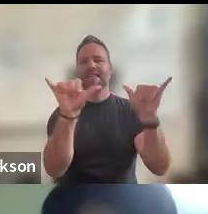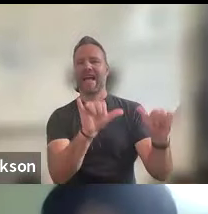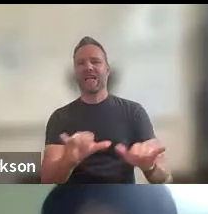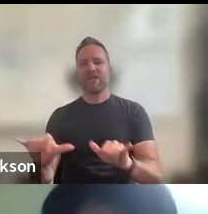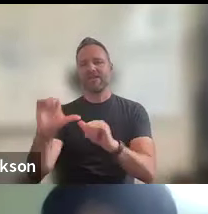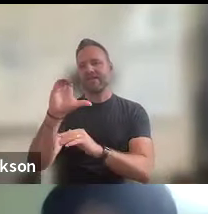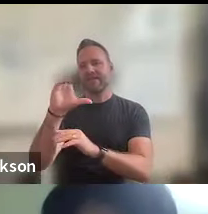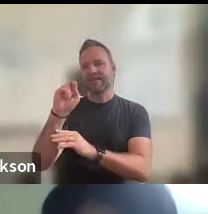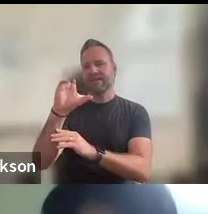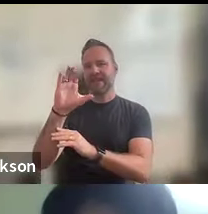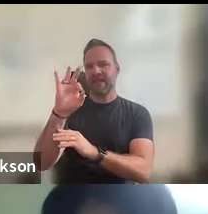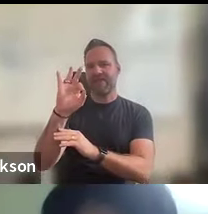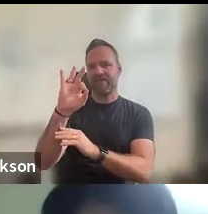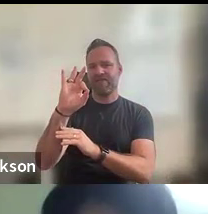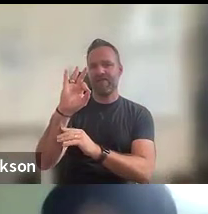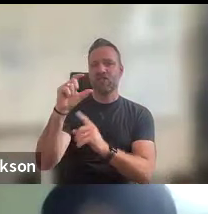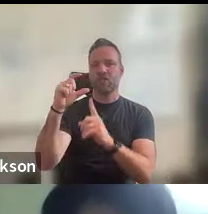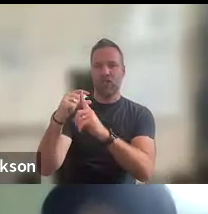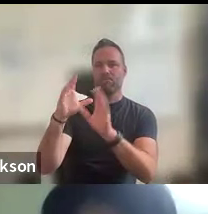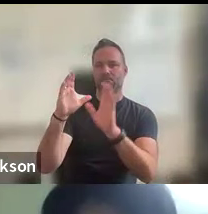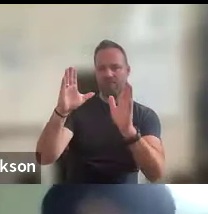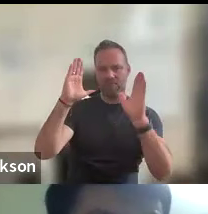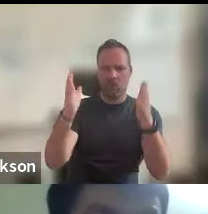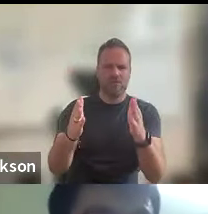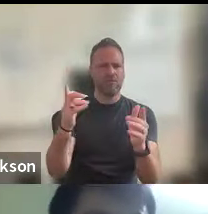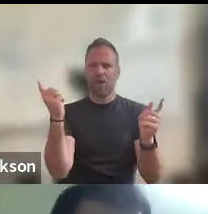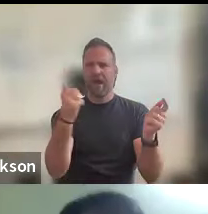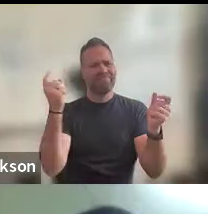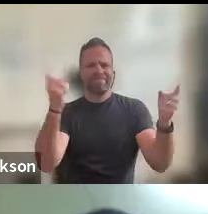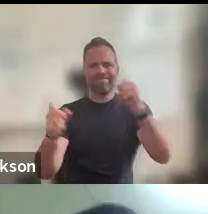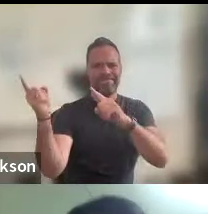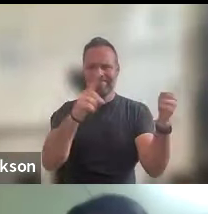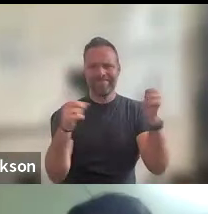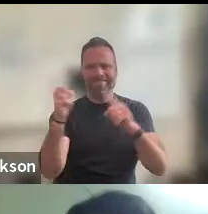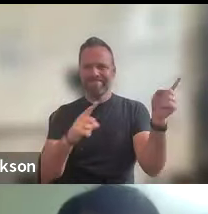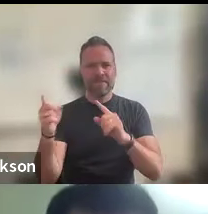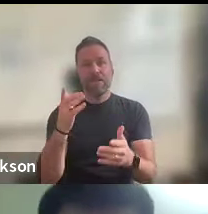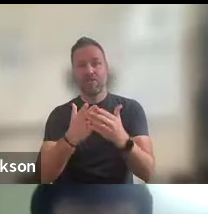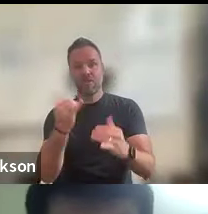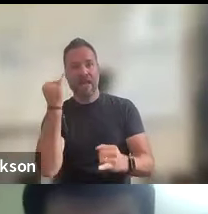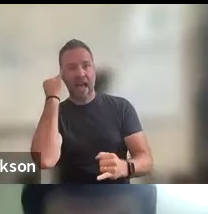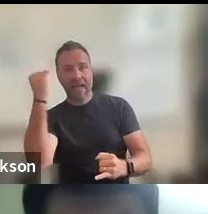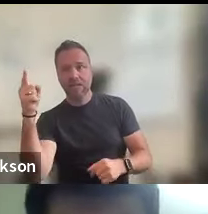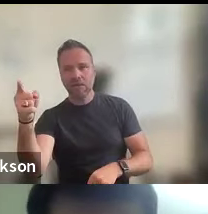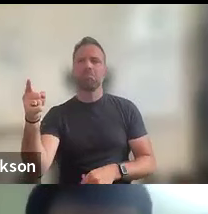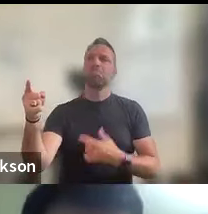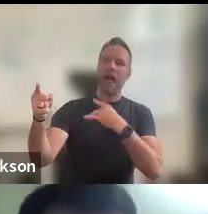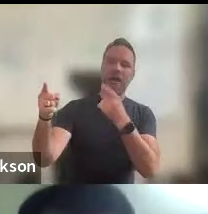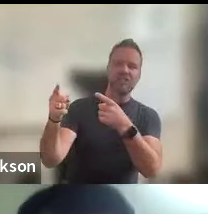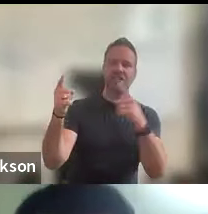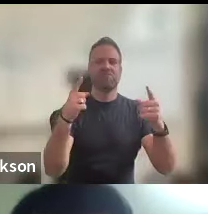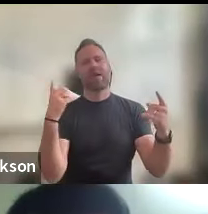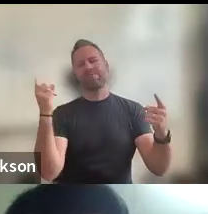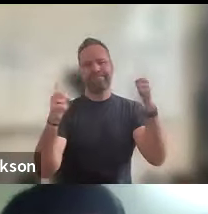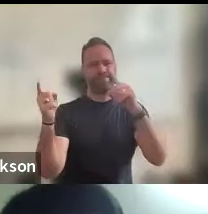to ASL or BSL. It's just going to be a standard set of terms that we'll all agree on.